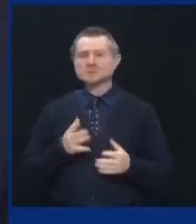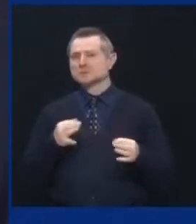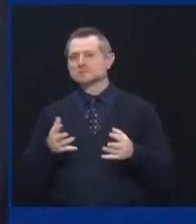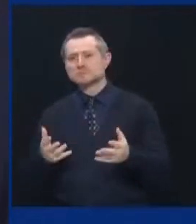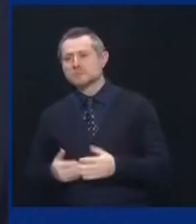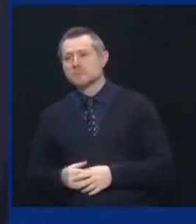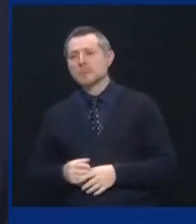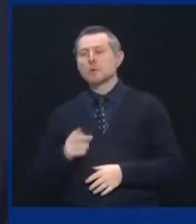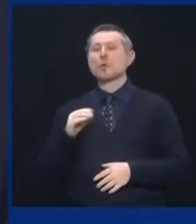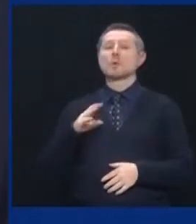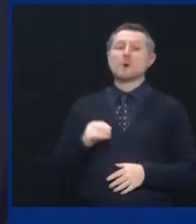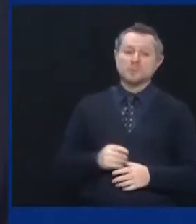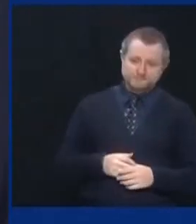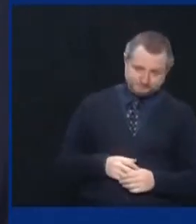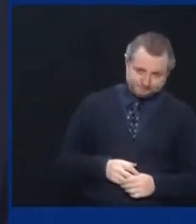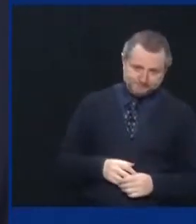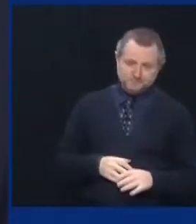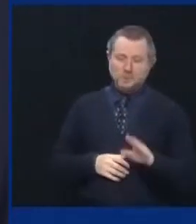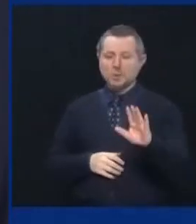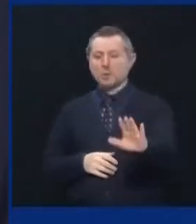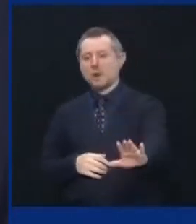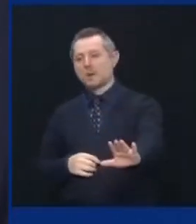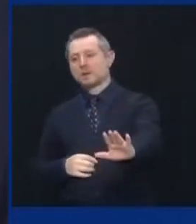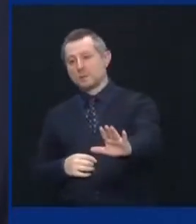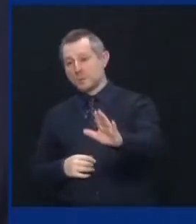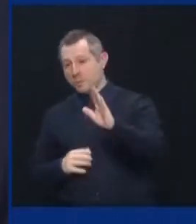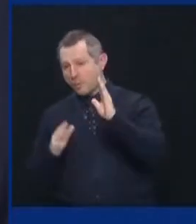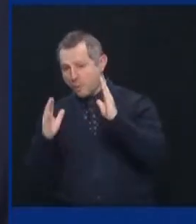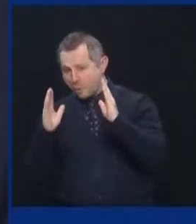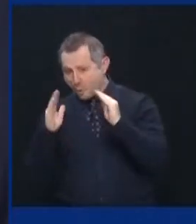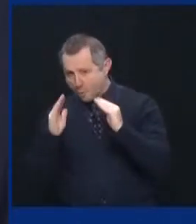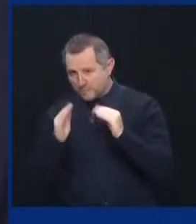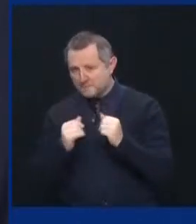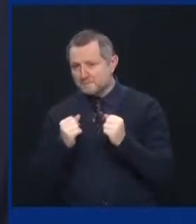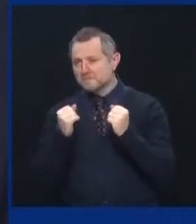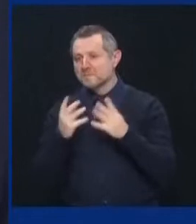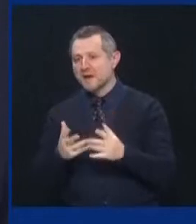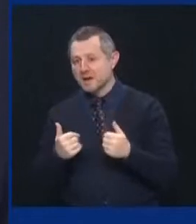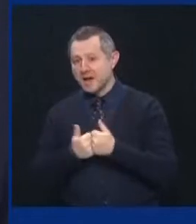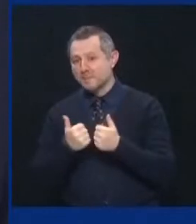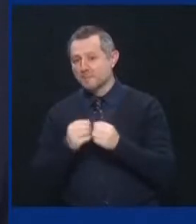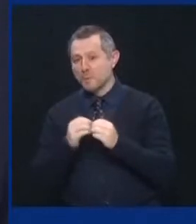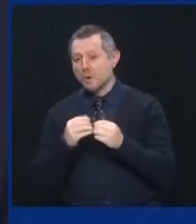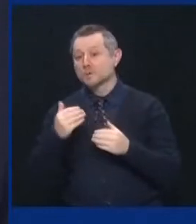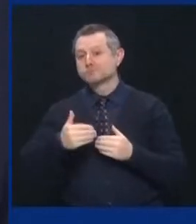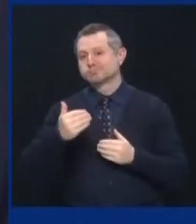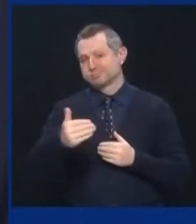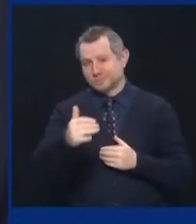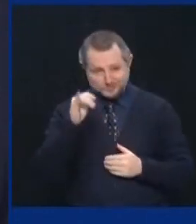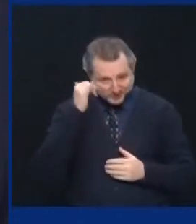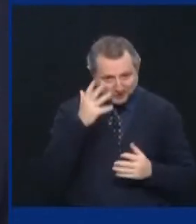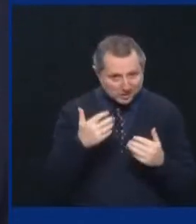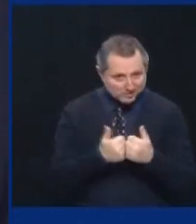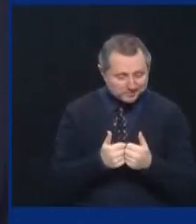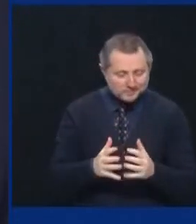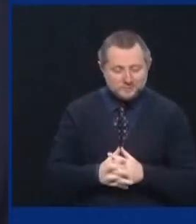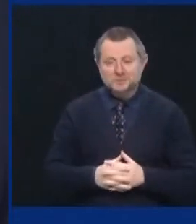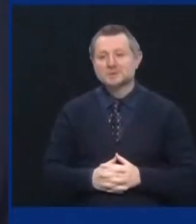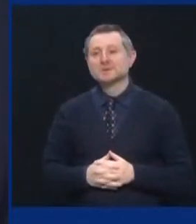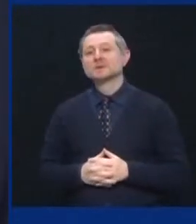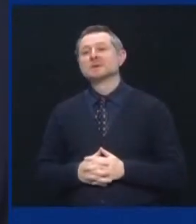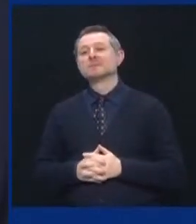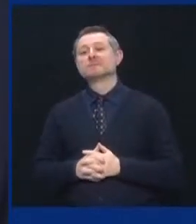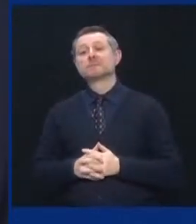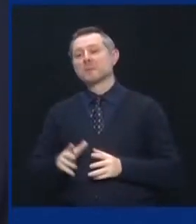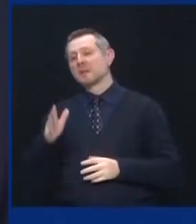all, let's all hope there are many future games, right? That's step one. And then let's